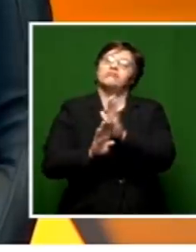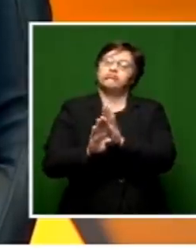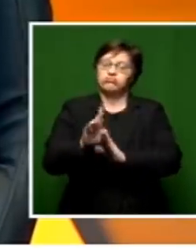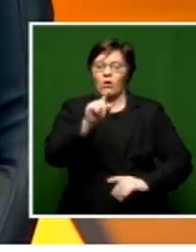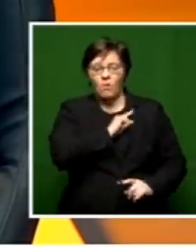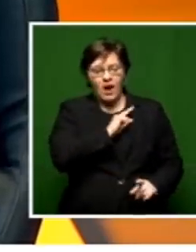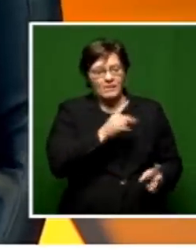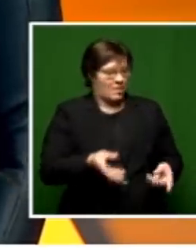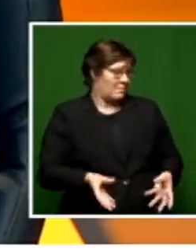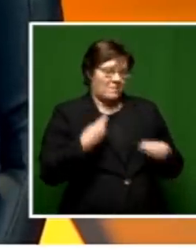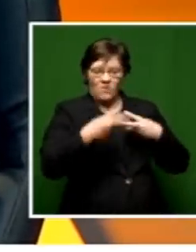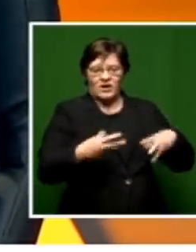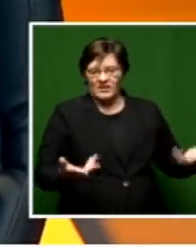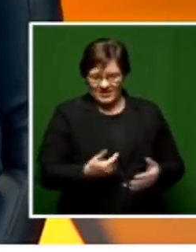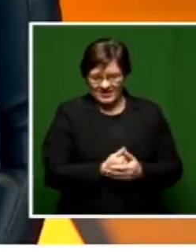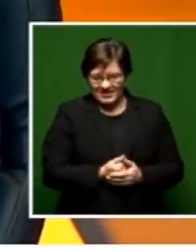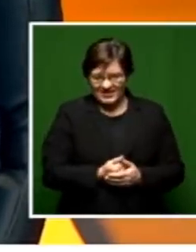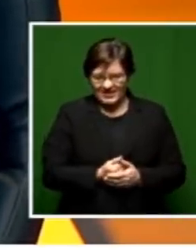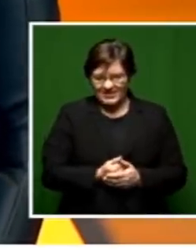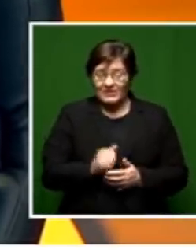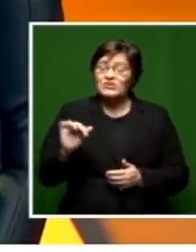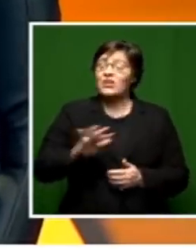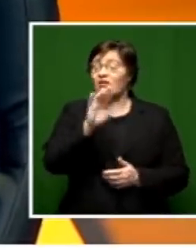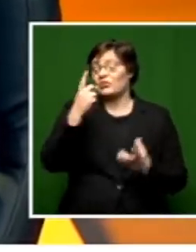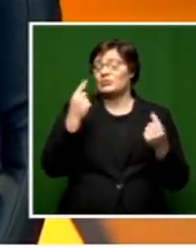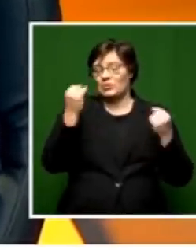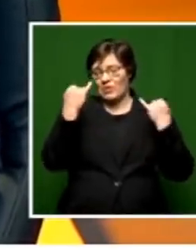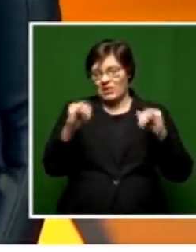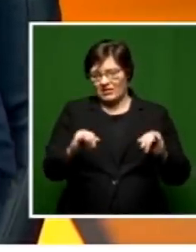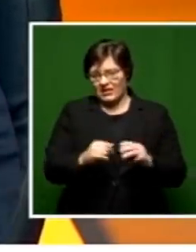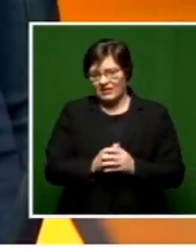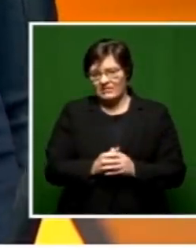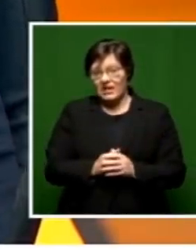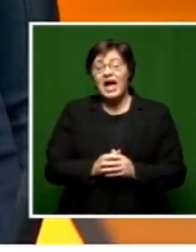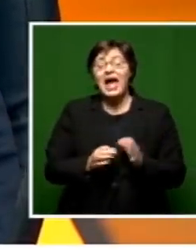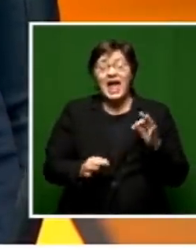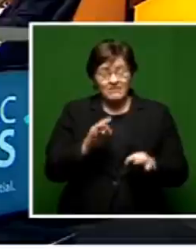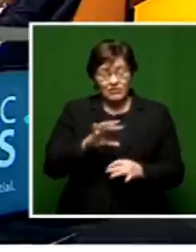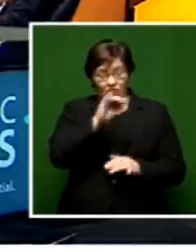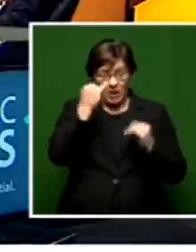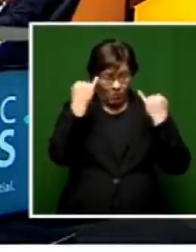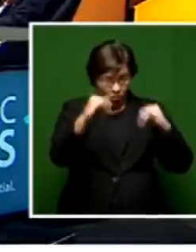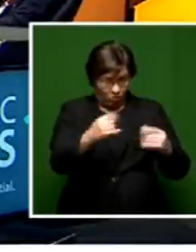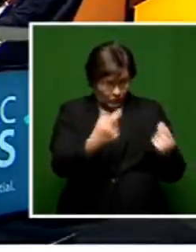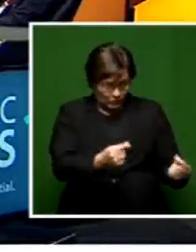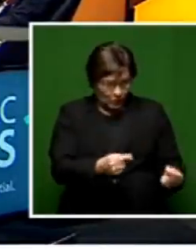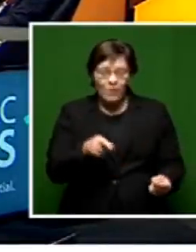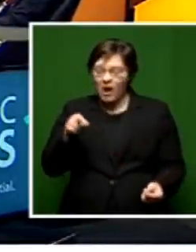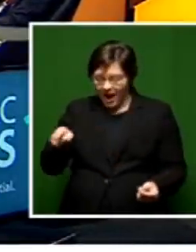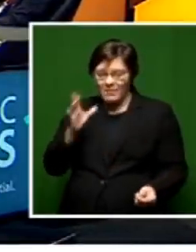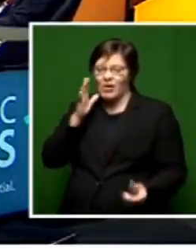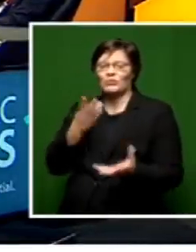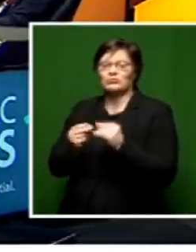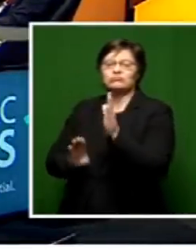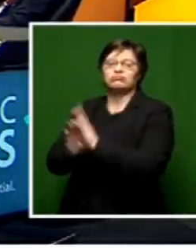badly, that's good news for Malema, because he exploits that bitterness. We have to take an ad break, but we'll come